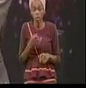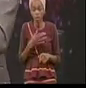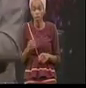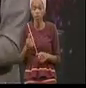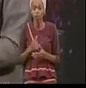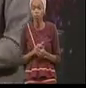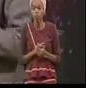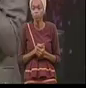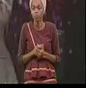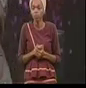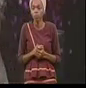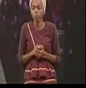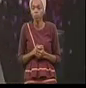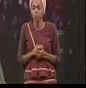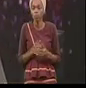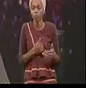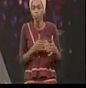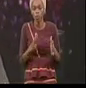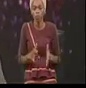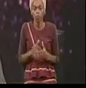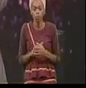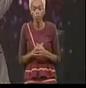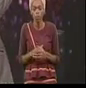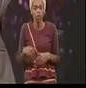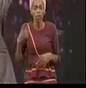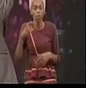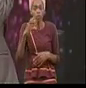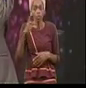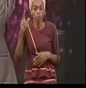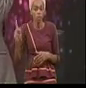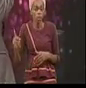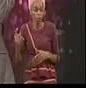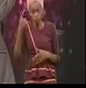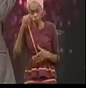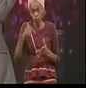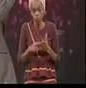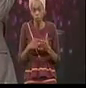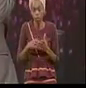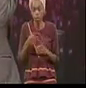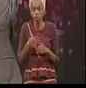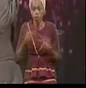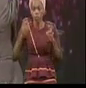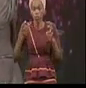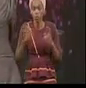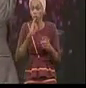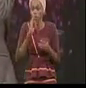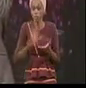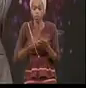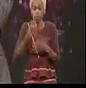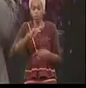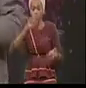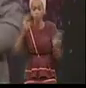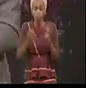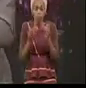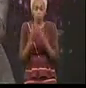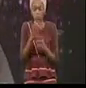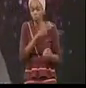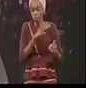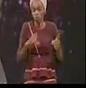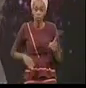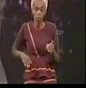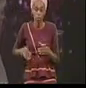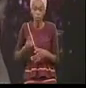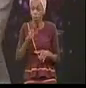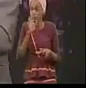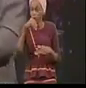2024 edition of our Global Crusade with the theme Glorious Transformation Through Christ, to be hosted by Abia State, will